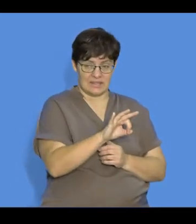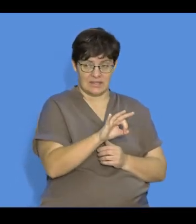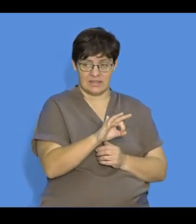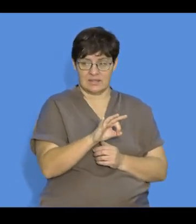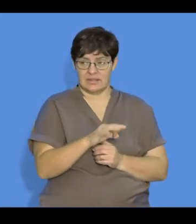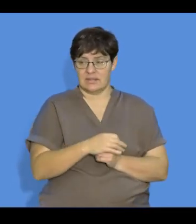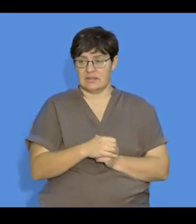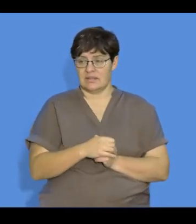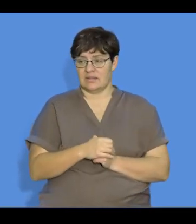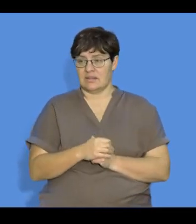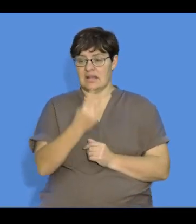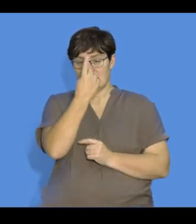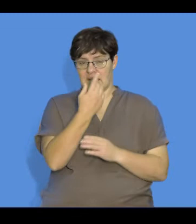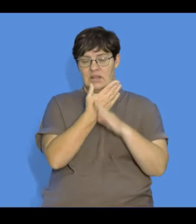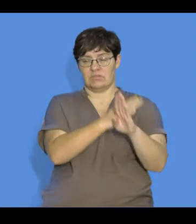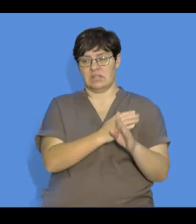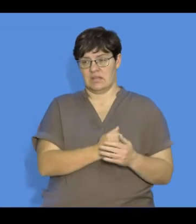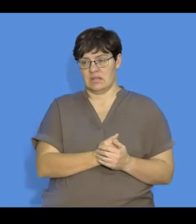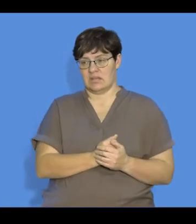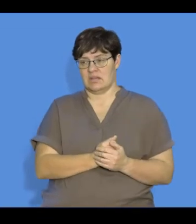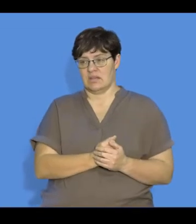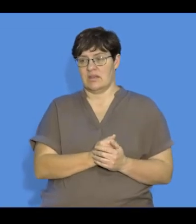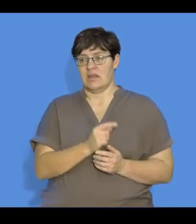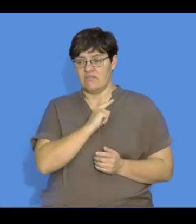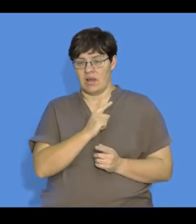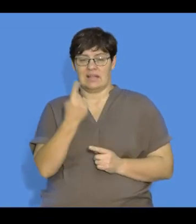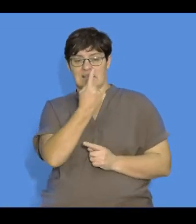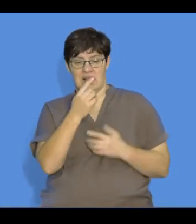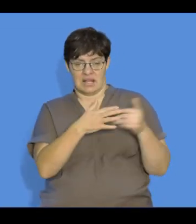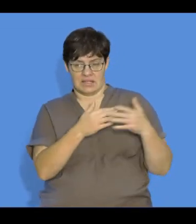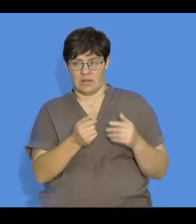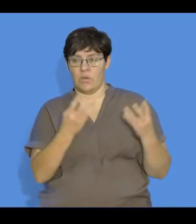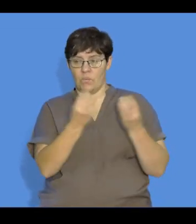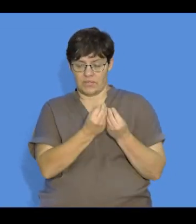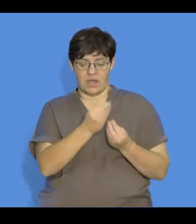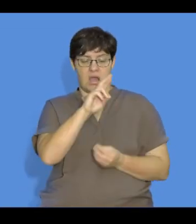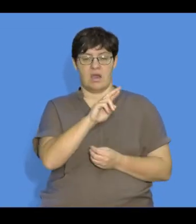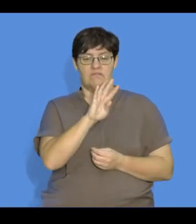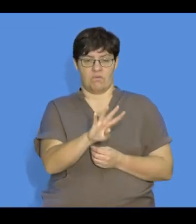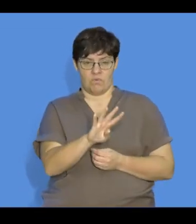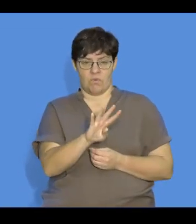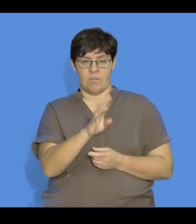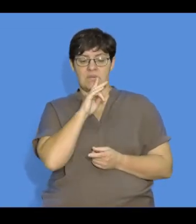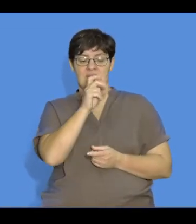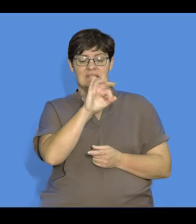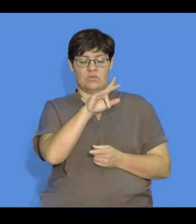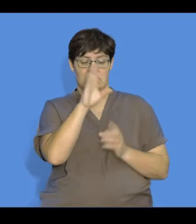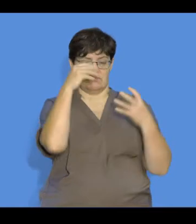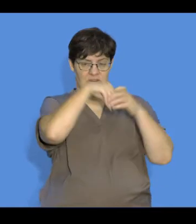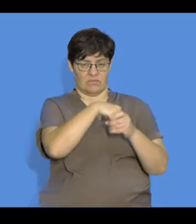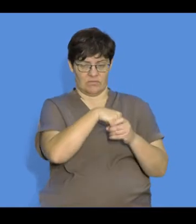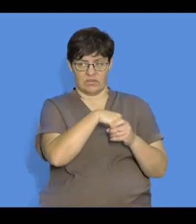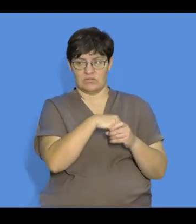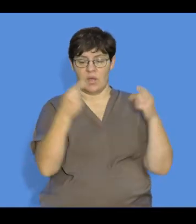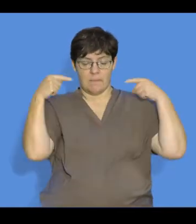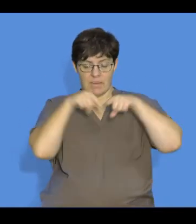actually a single resistor. If we treat it as a single resistor with R4, these two are actually in series, right? So